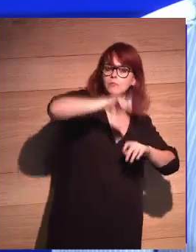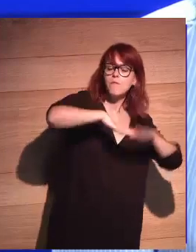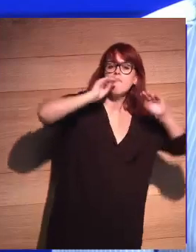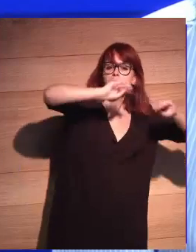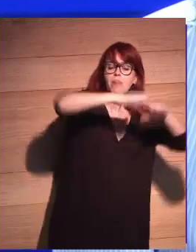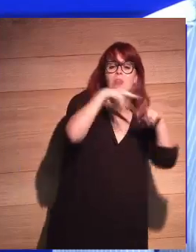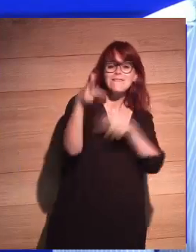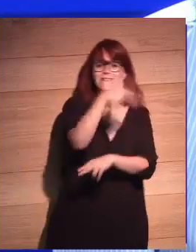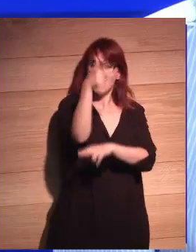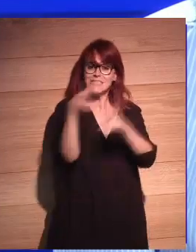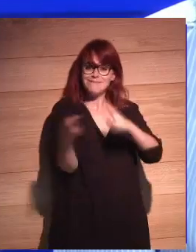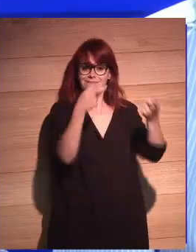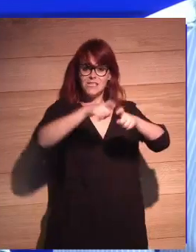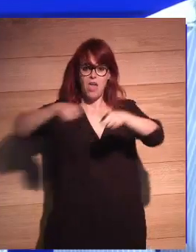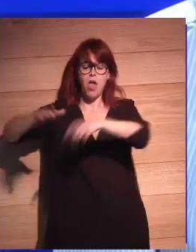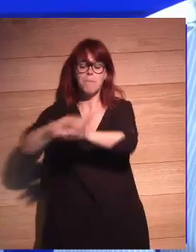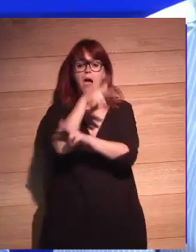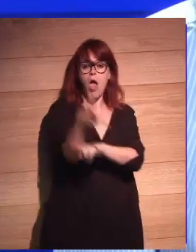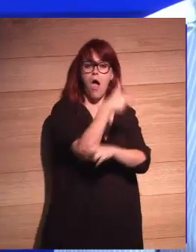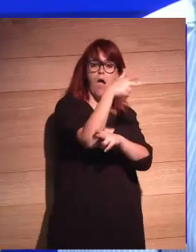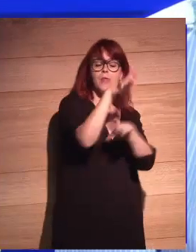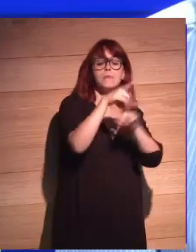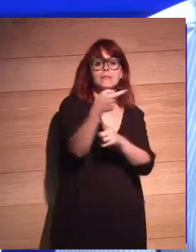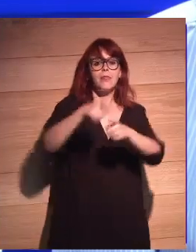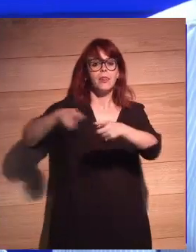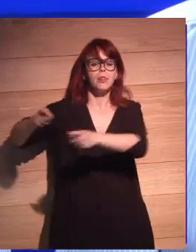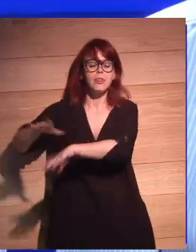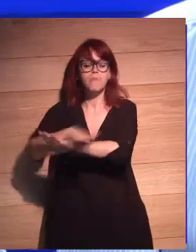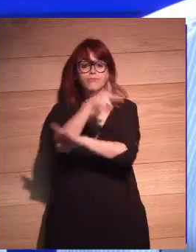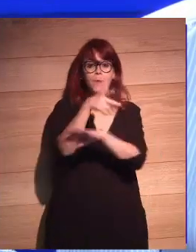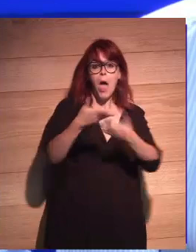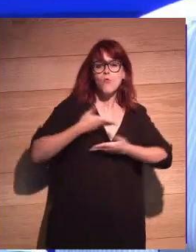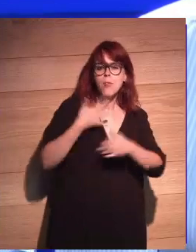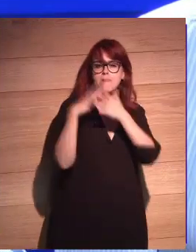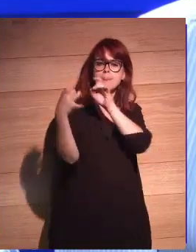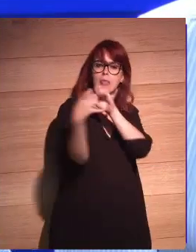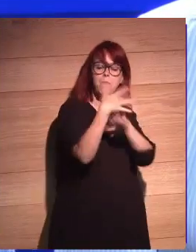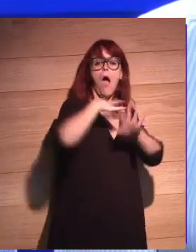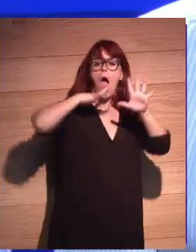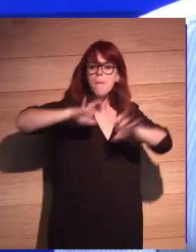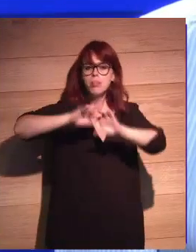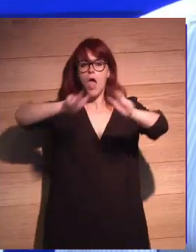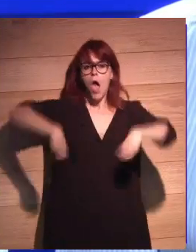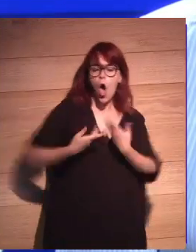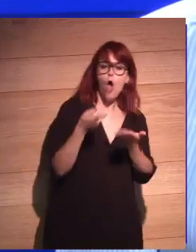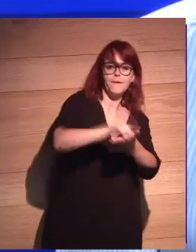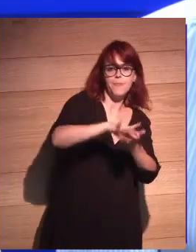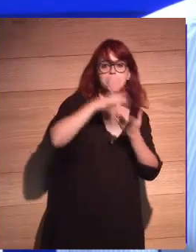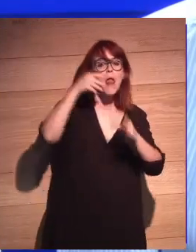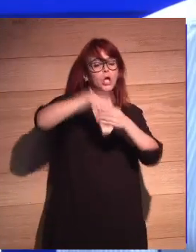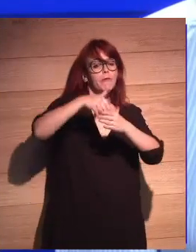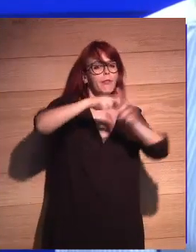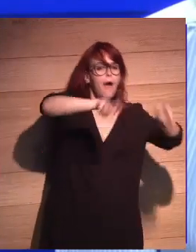centers, etc. And we recorded all the sessions to have a feedback of what was going on there. And that helped us